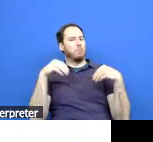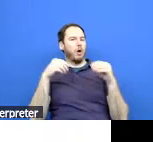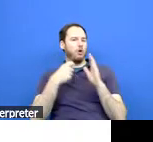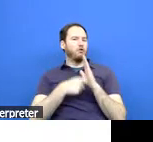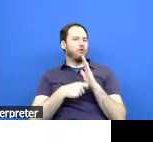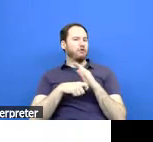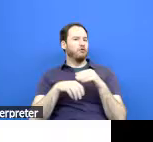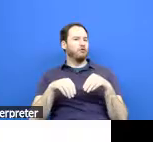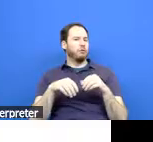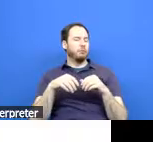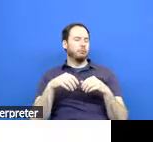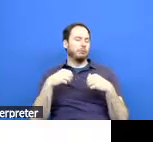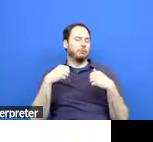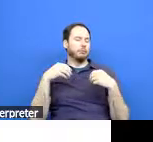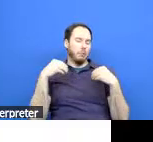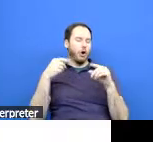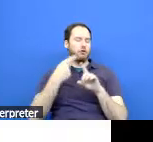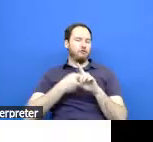Okay.